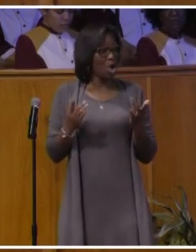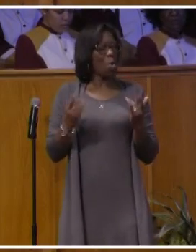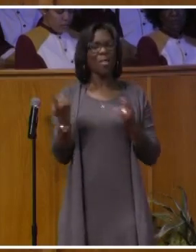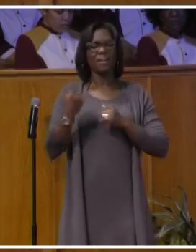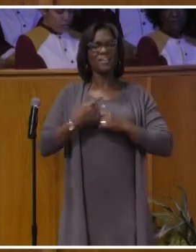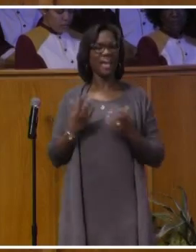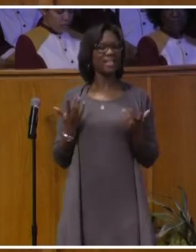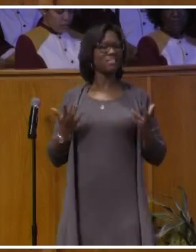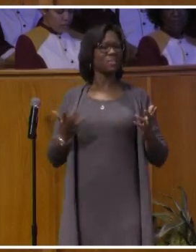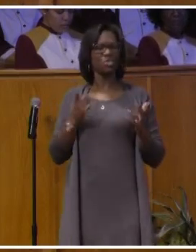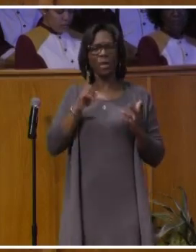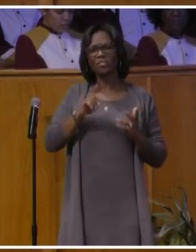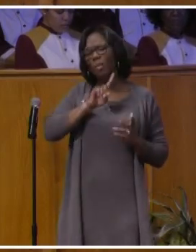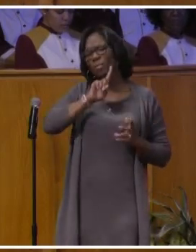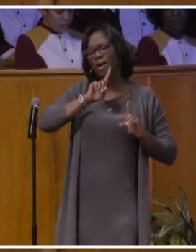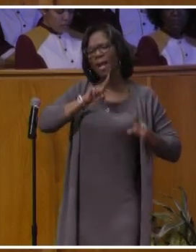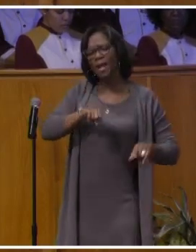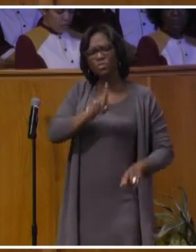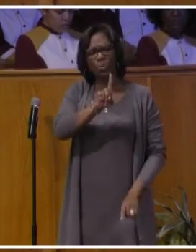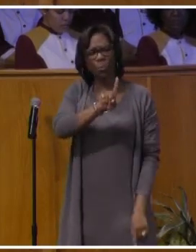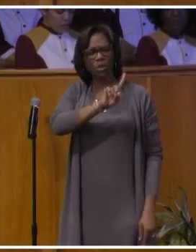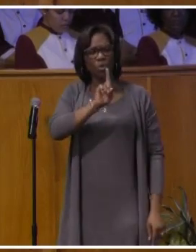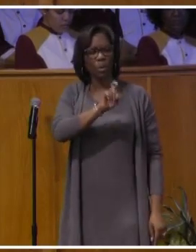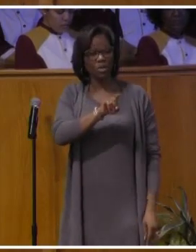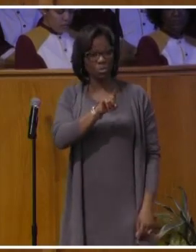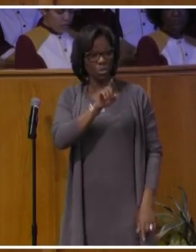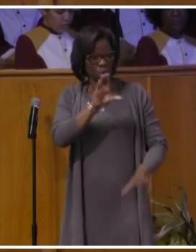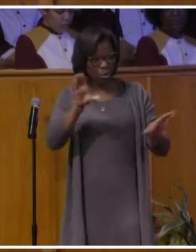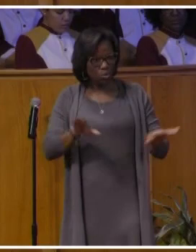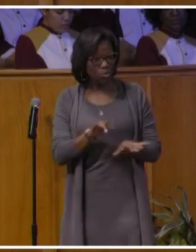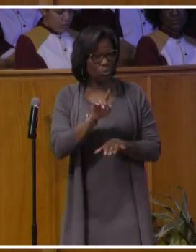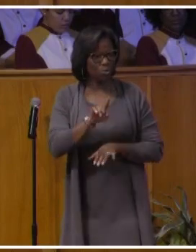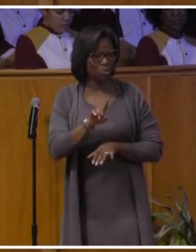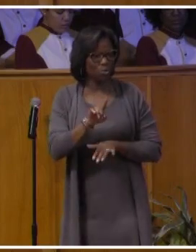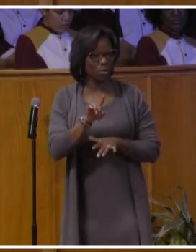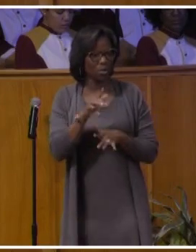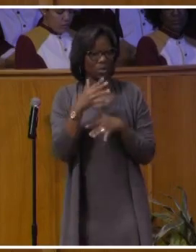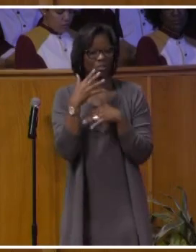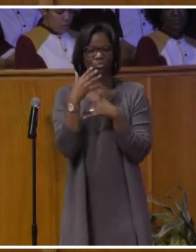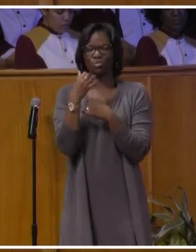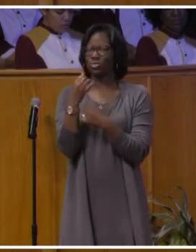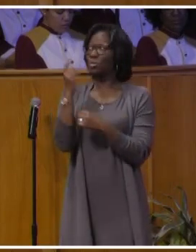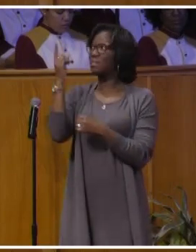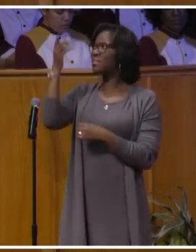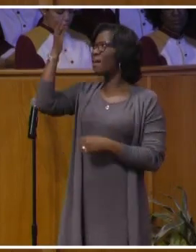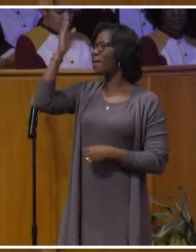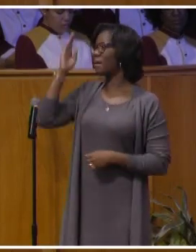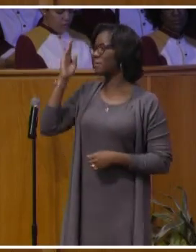able to answer one question. Do you trust God?